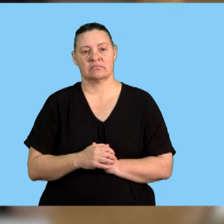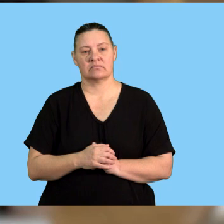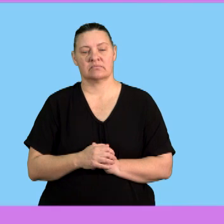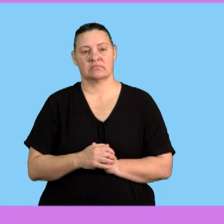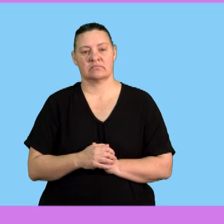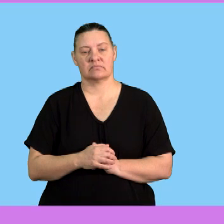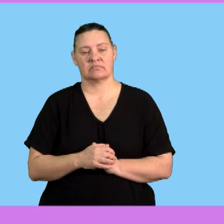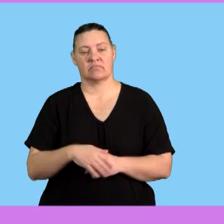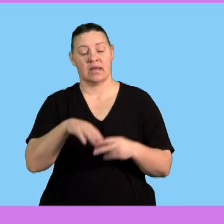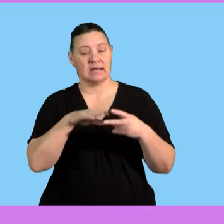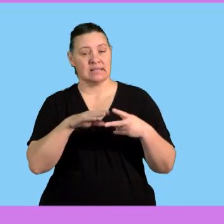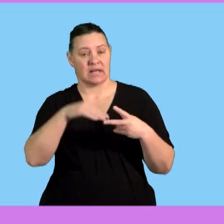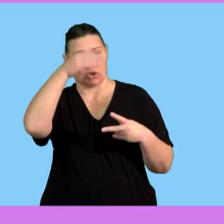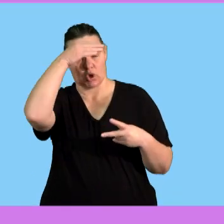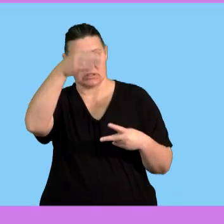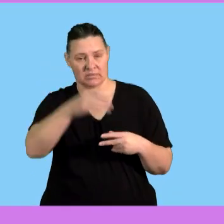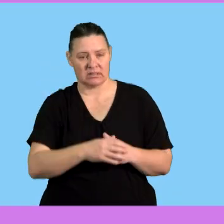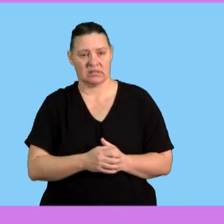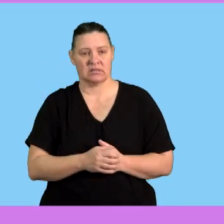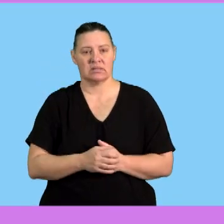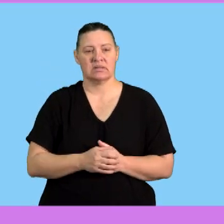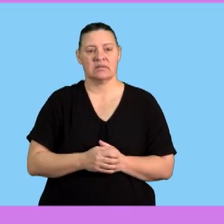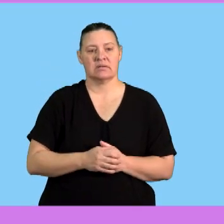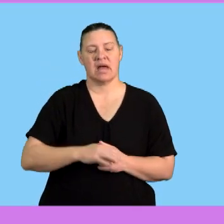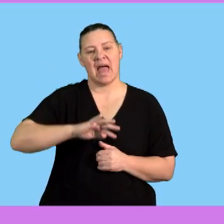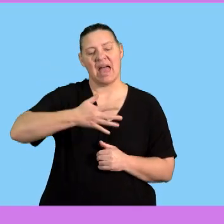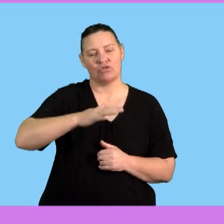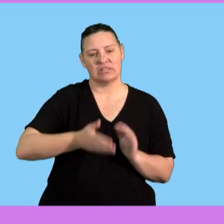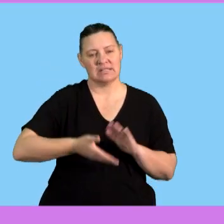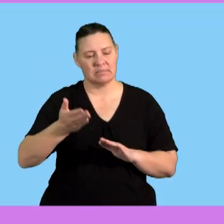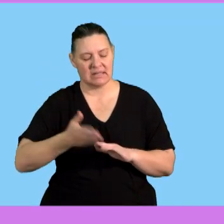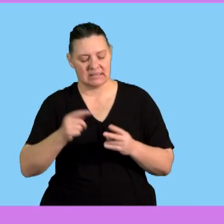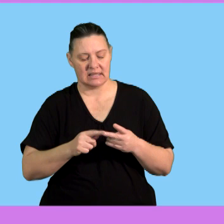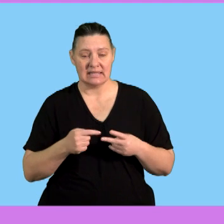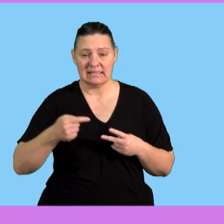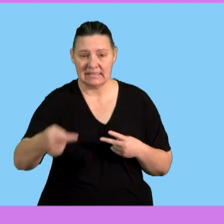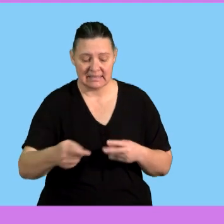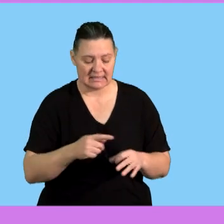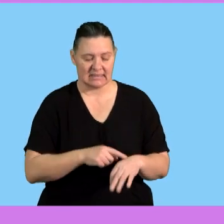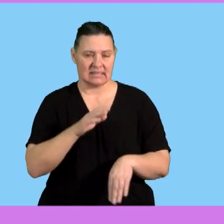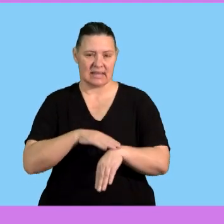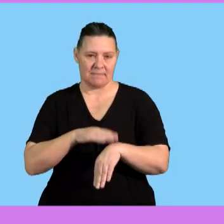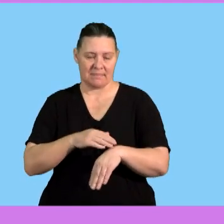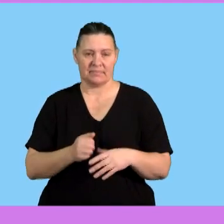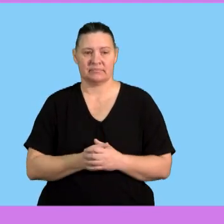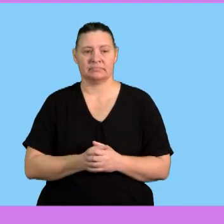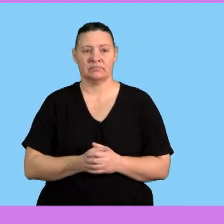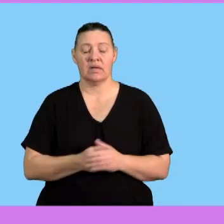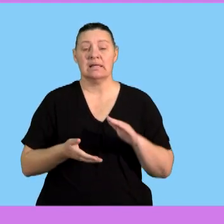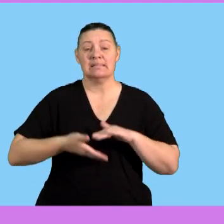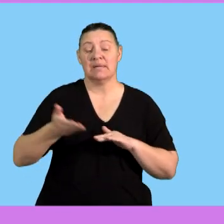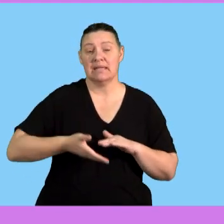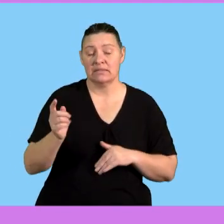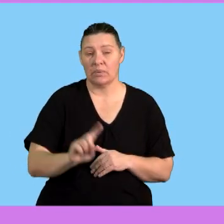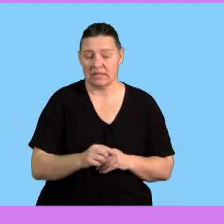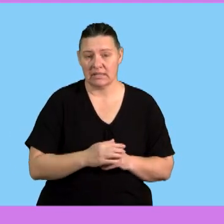Now our second concept would be the average speed, distance, and time. So now our speed